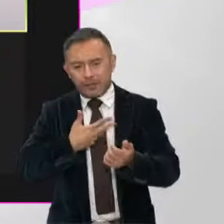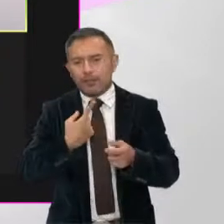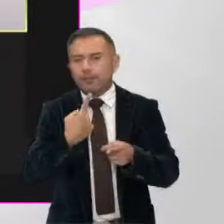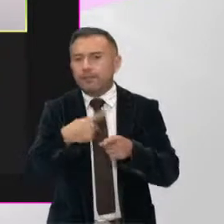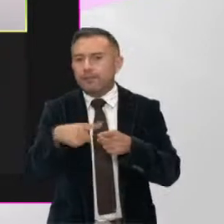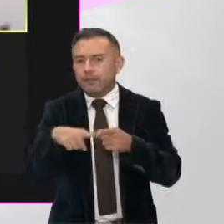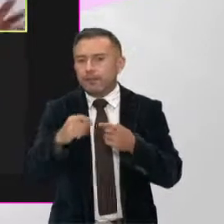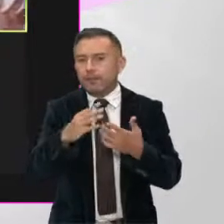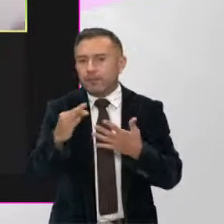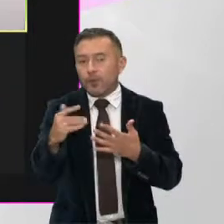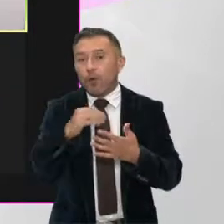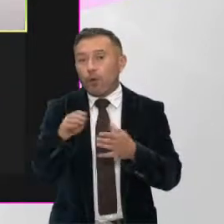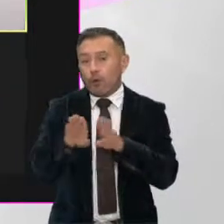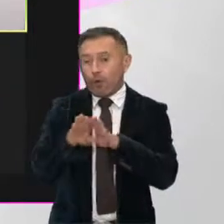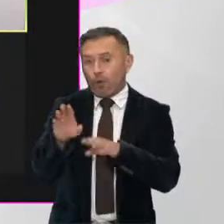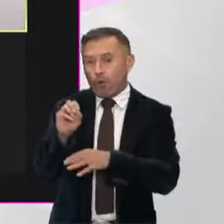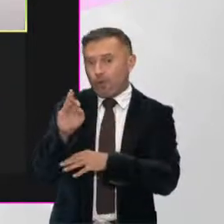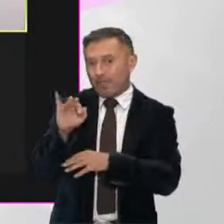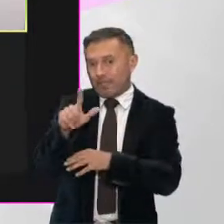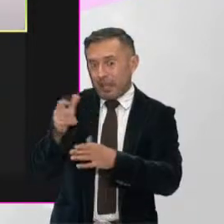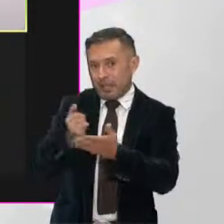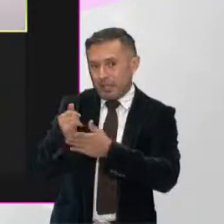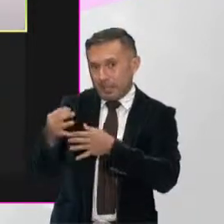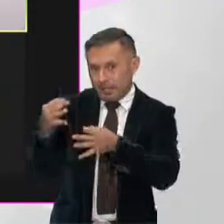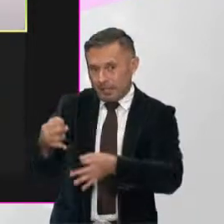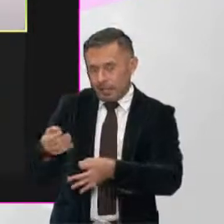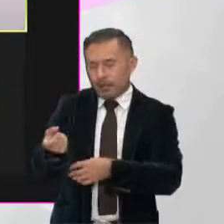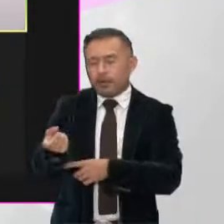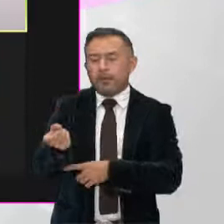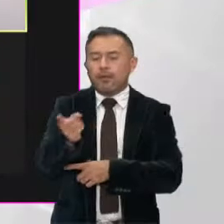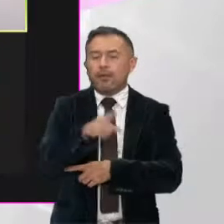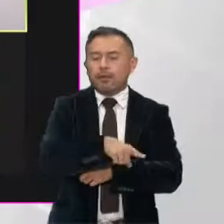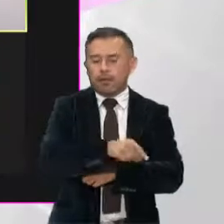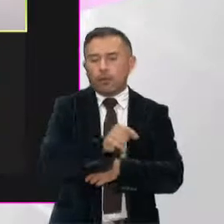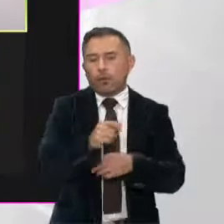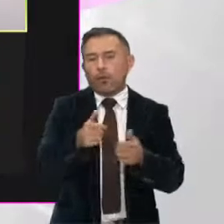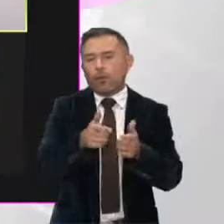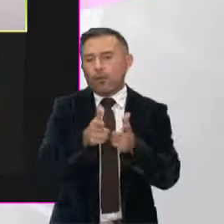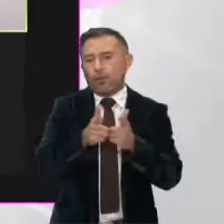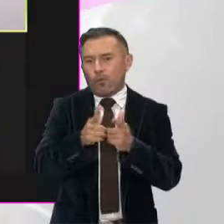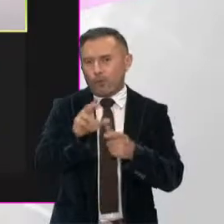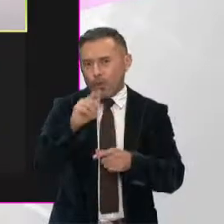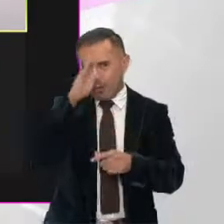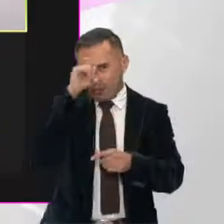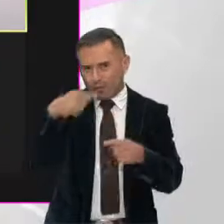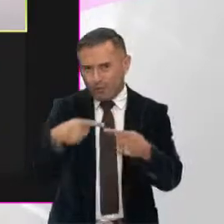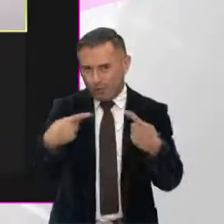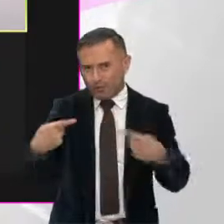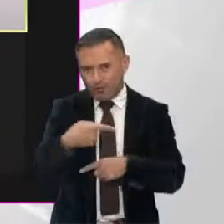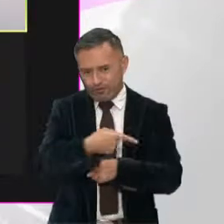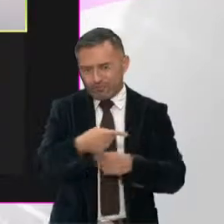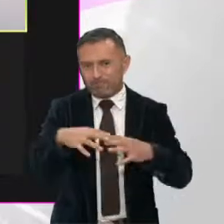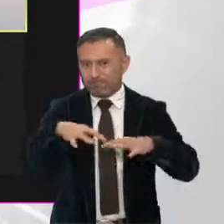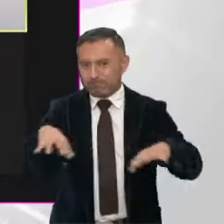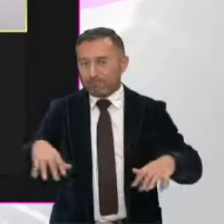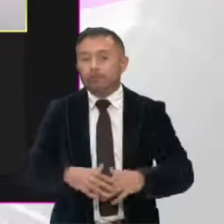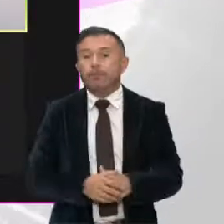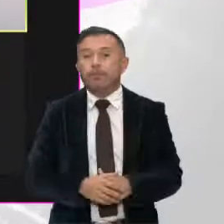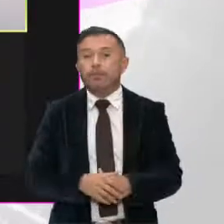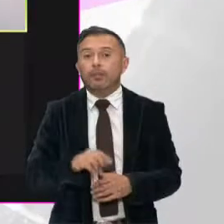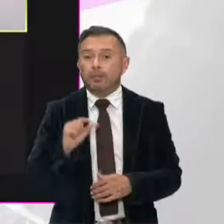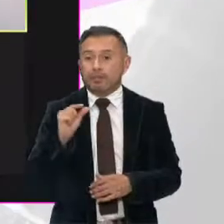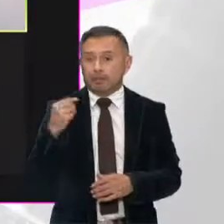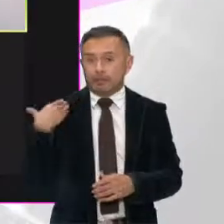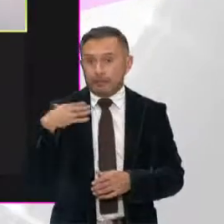big differences we have. It means that that is officialism, and on the other hand, the